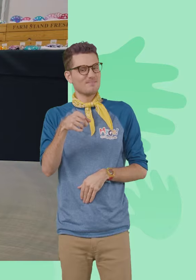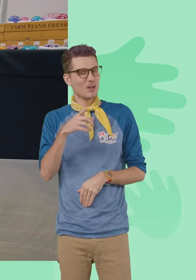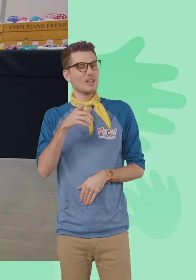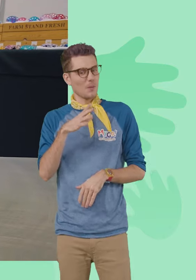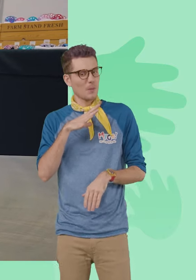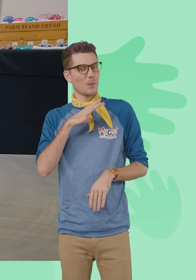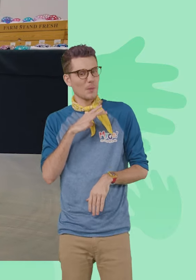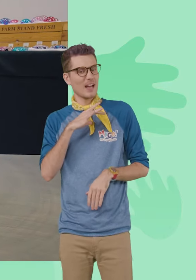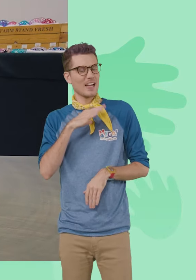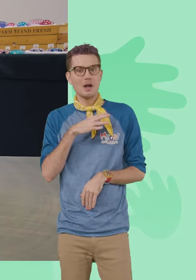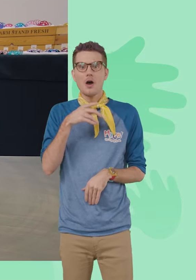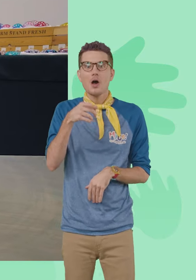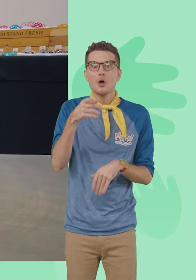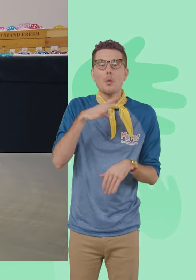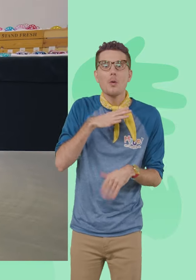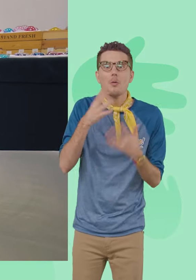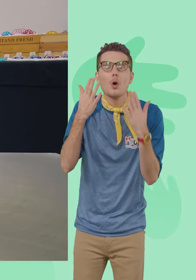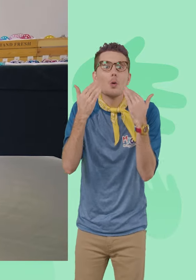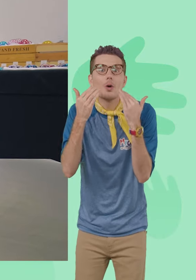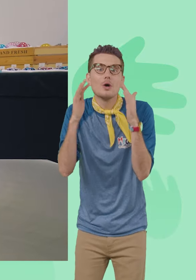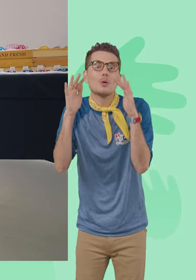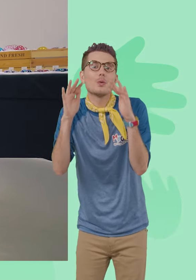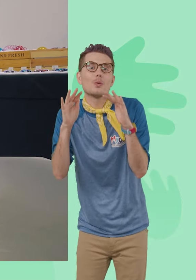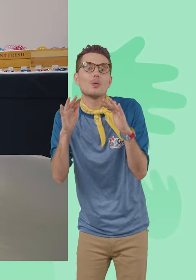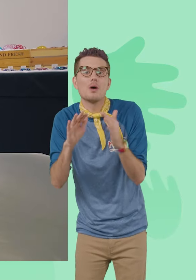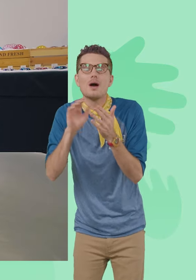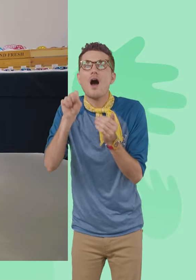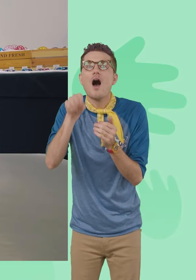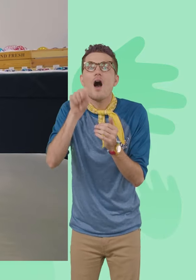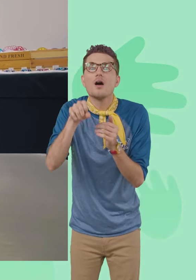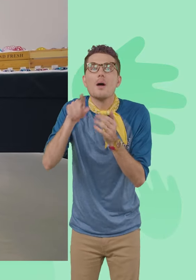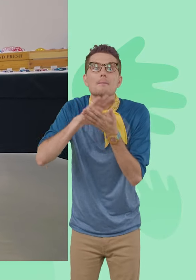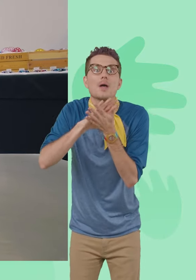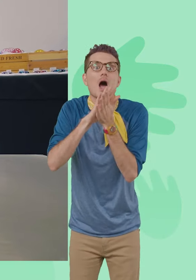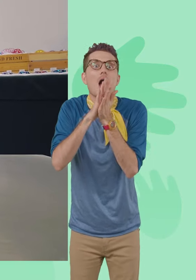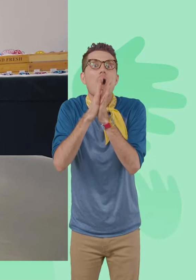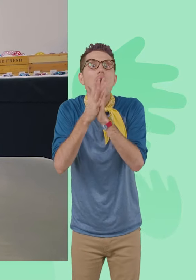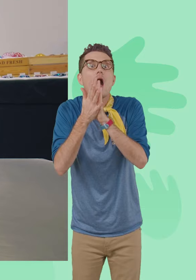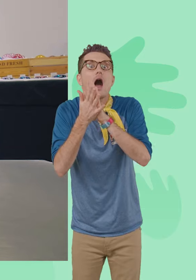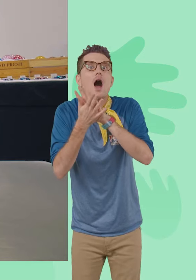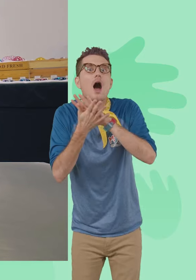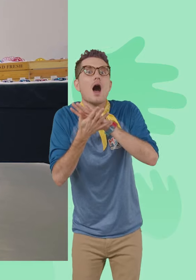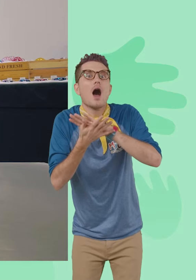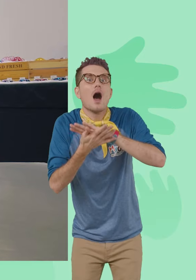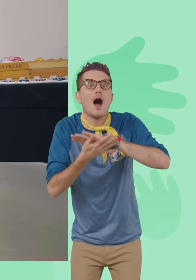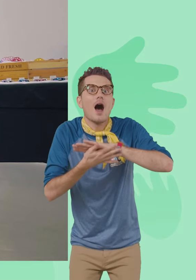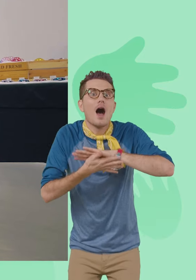that was so cool. It is so cool that when these cooled down, yeah, they became